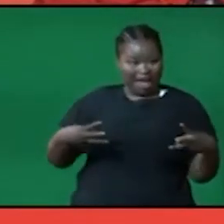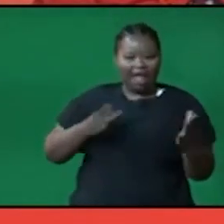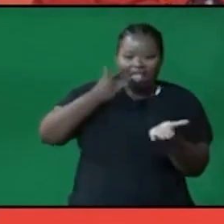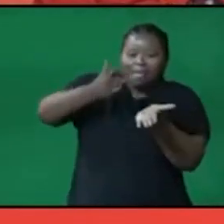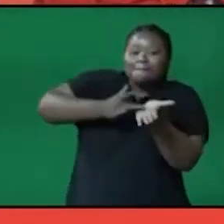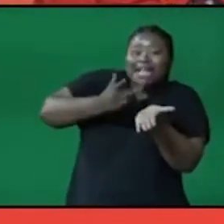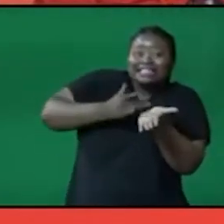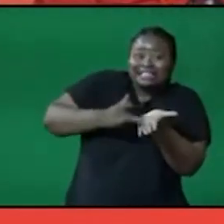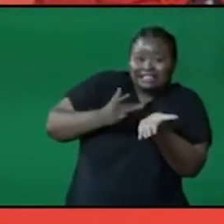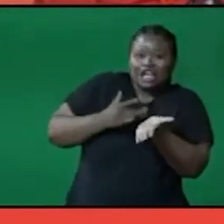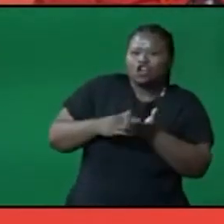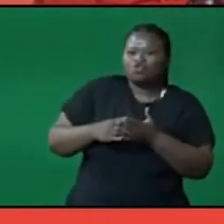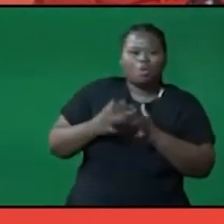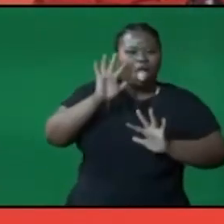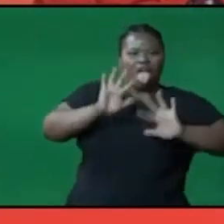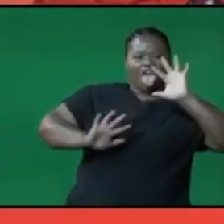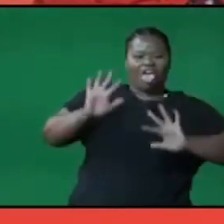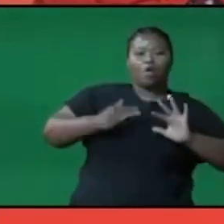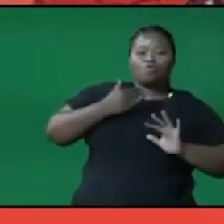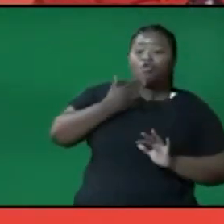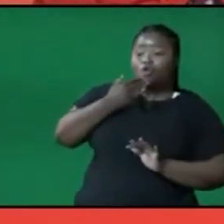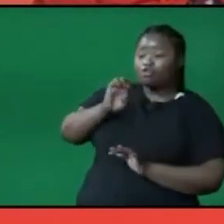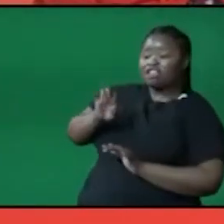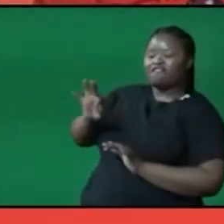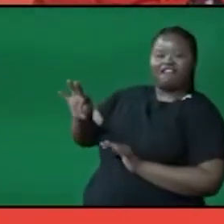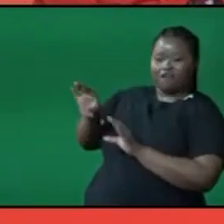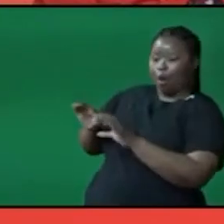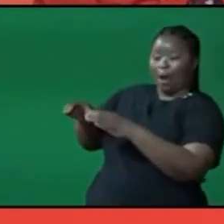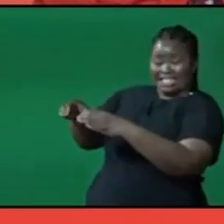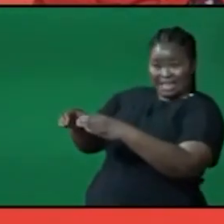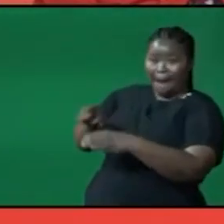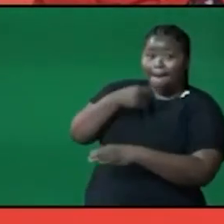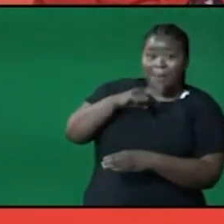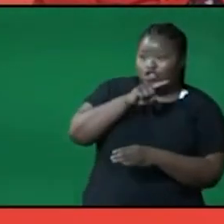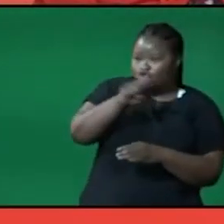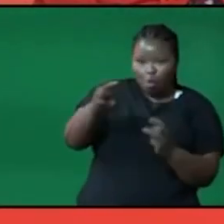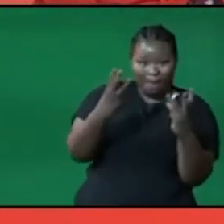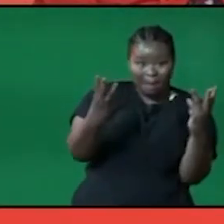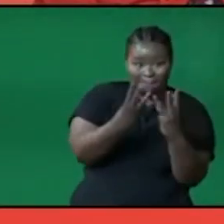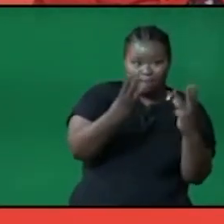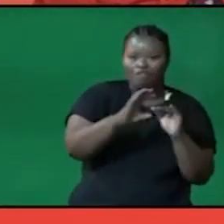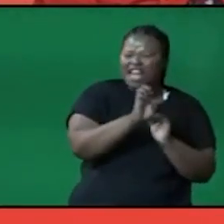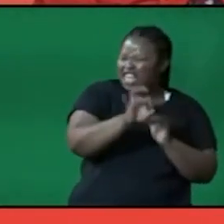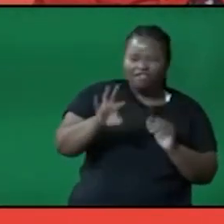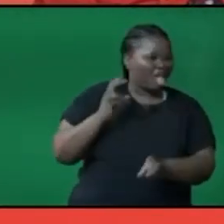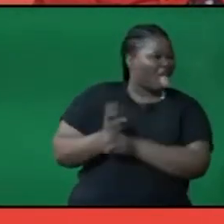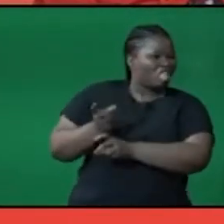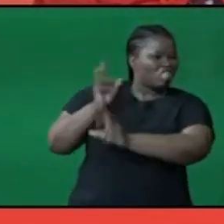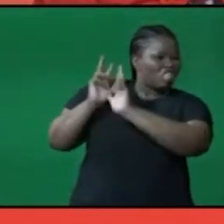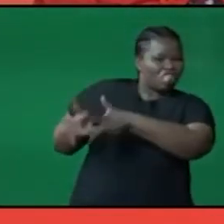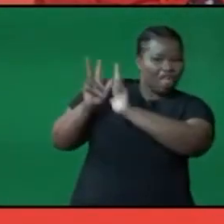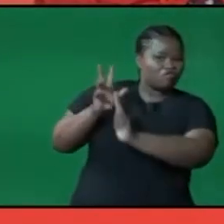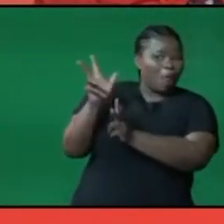pages to the destruction of the EFF. But you delegates refused to listen to those